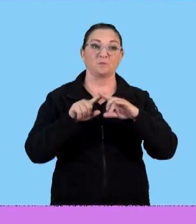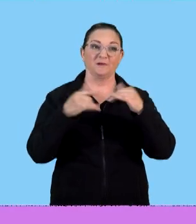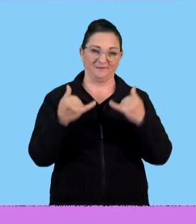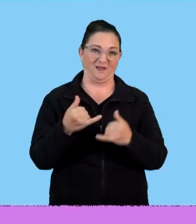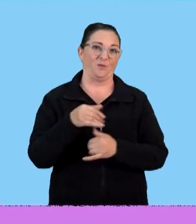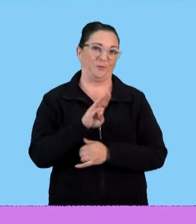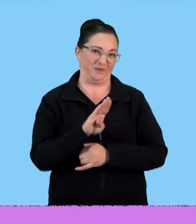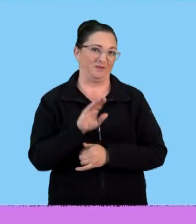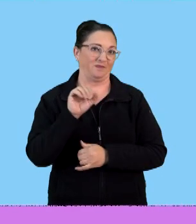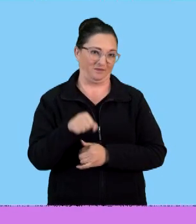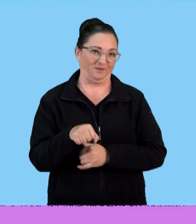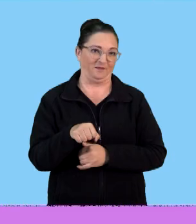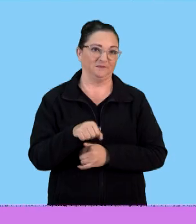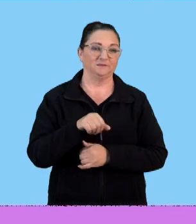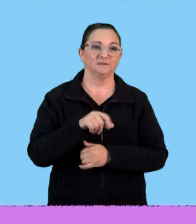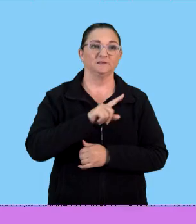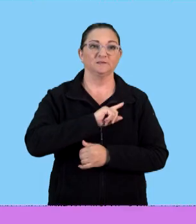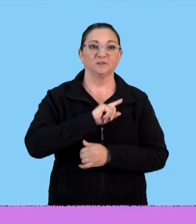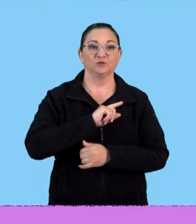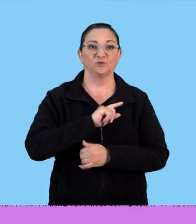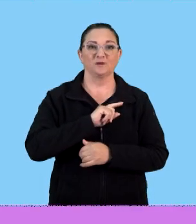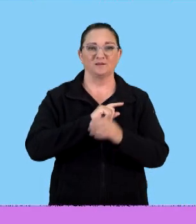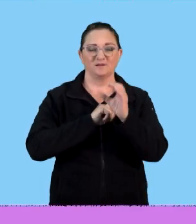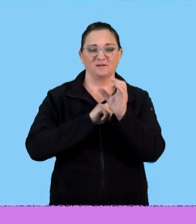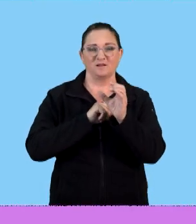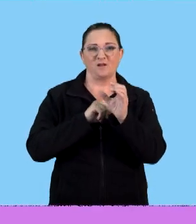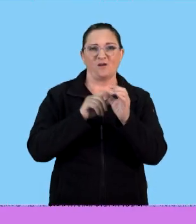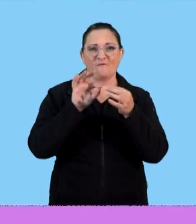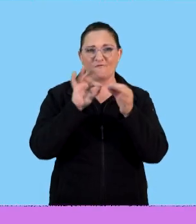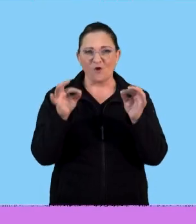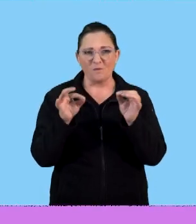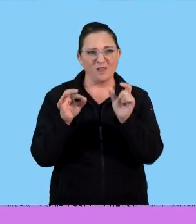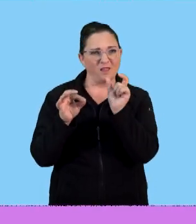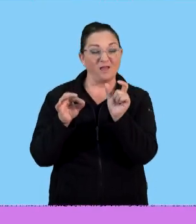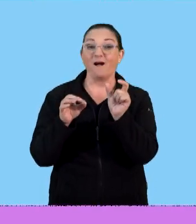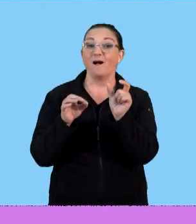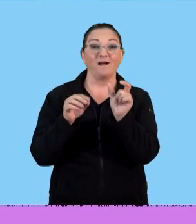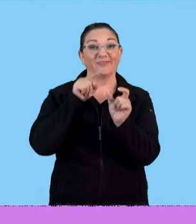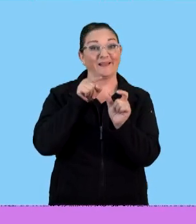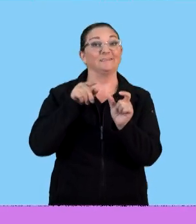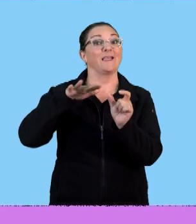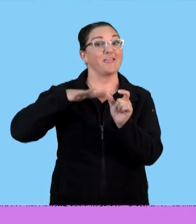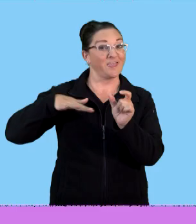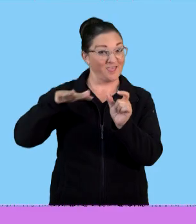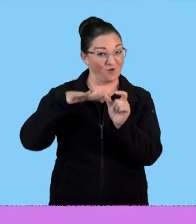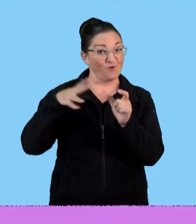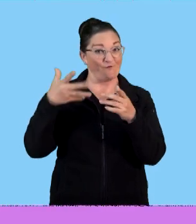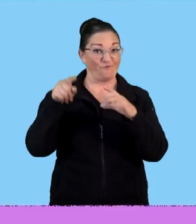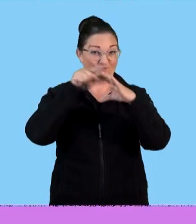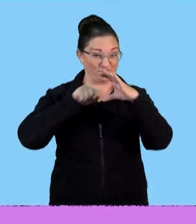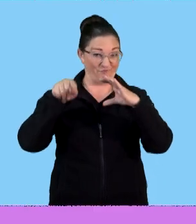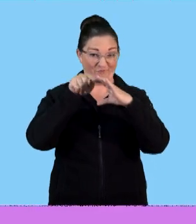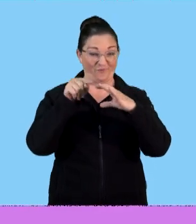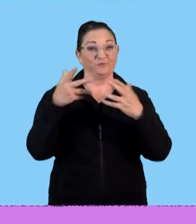be number B, right? If you look at this formula here, that is the formula for calculating the area of